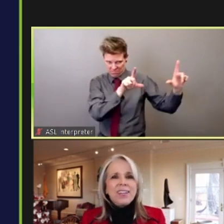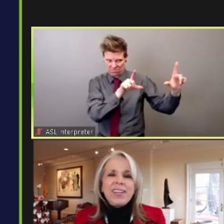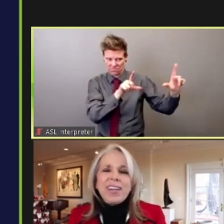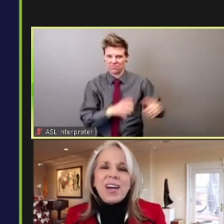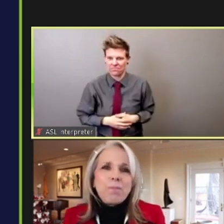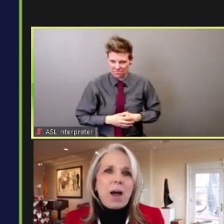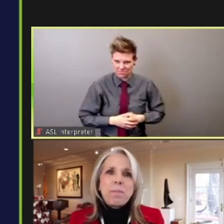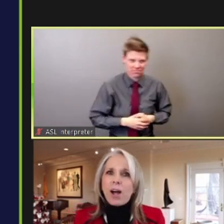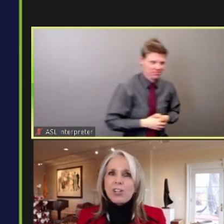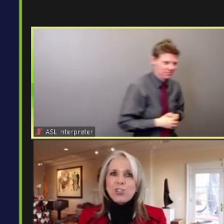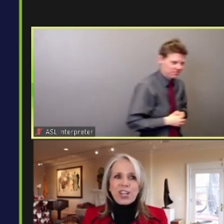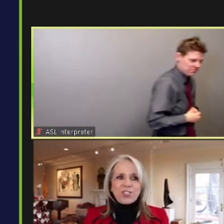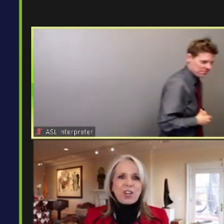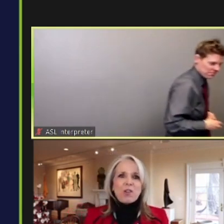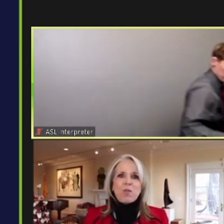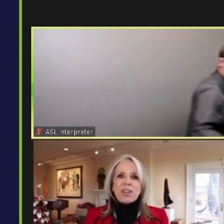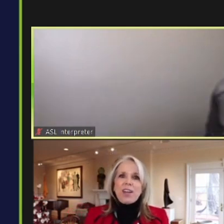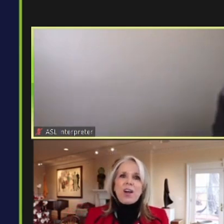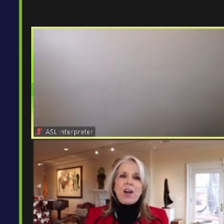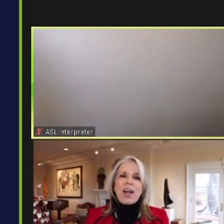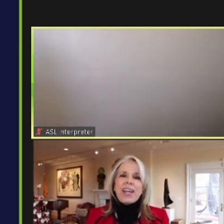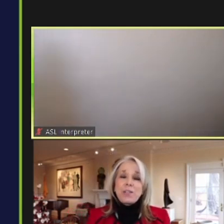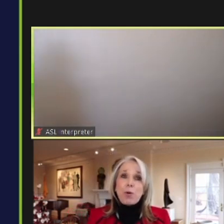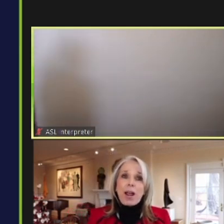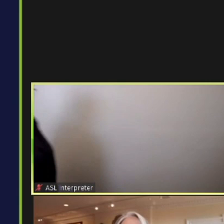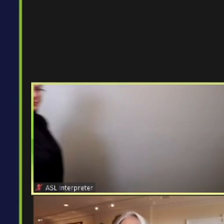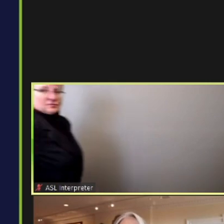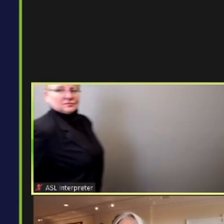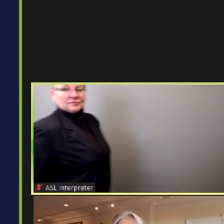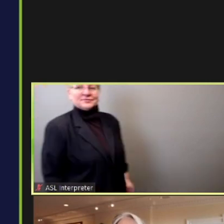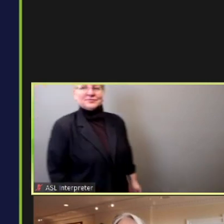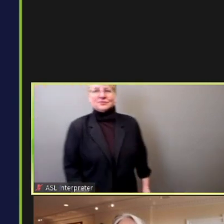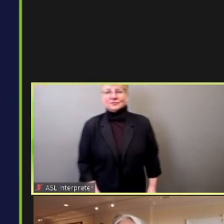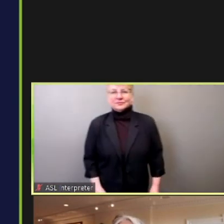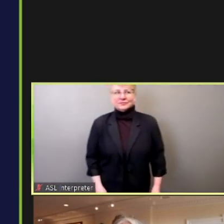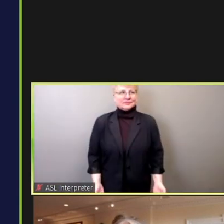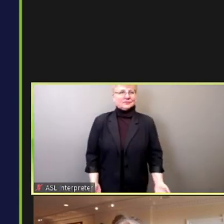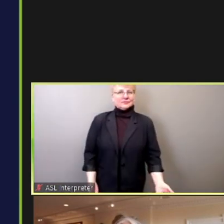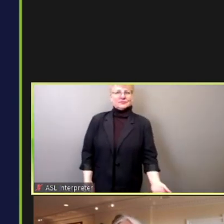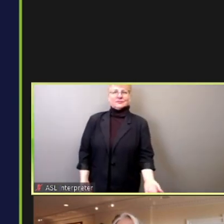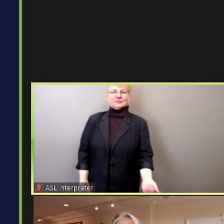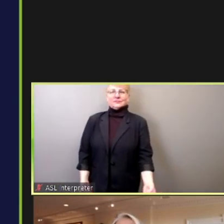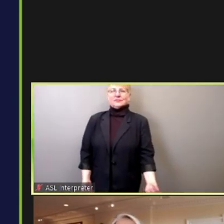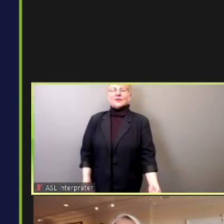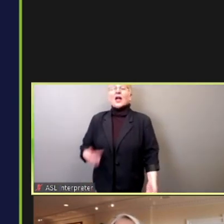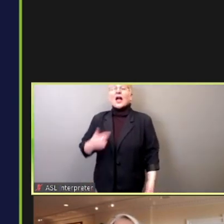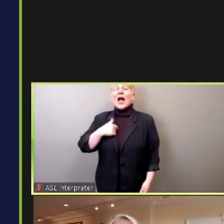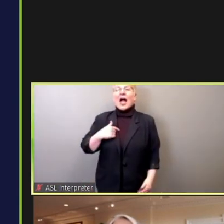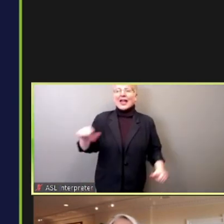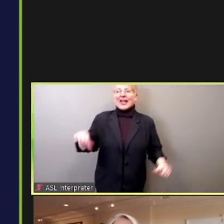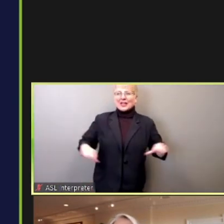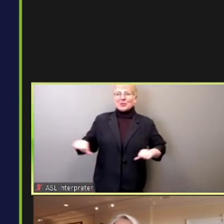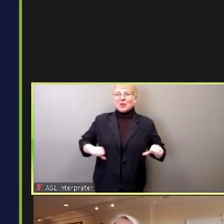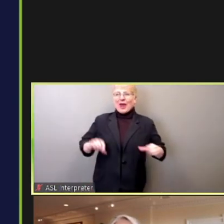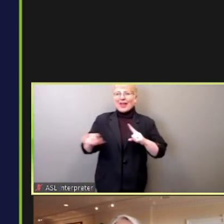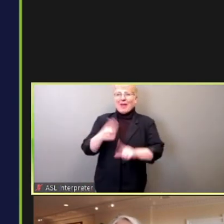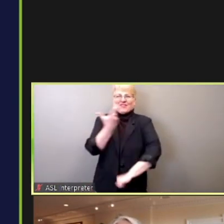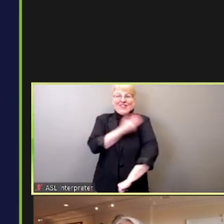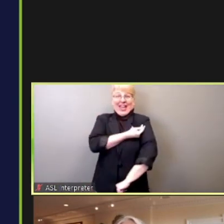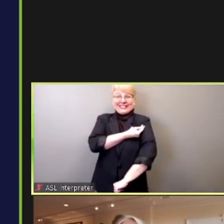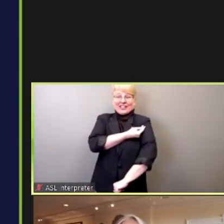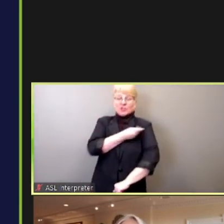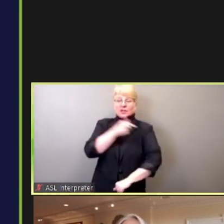I apologize to everyone. I get to brag about vaccinations. We're also #3 in